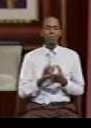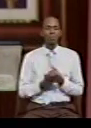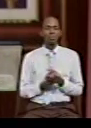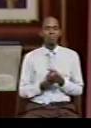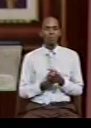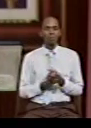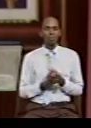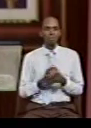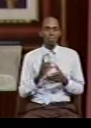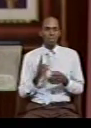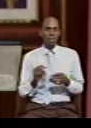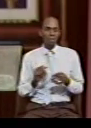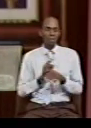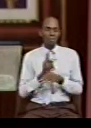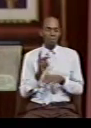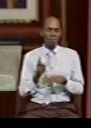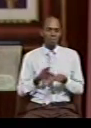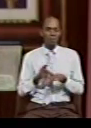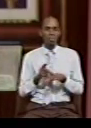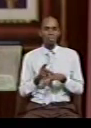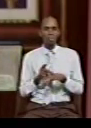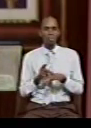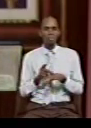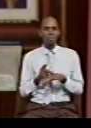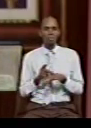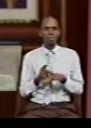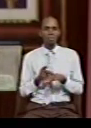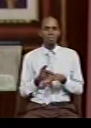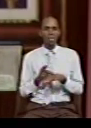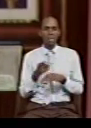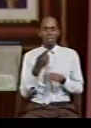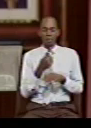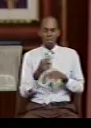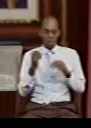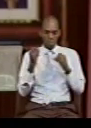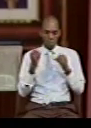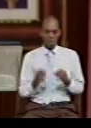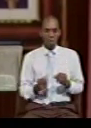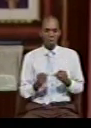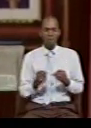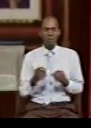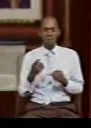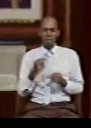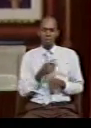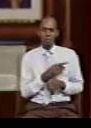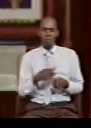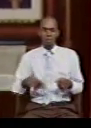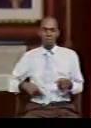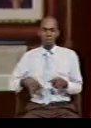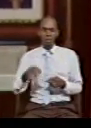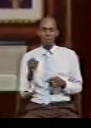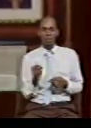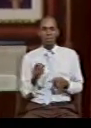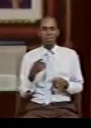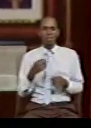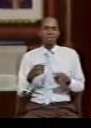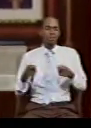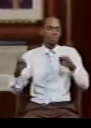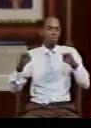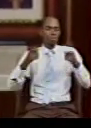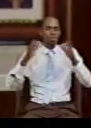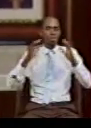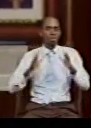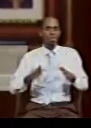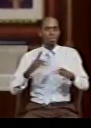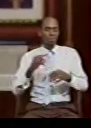The principles, principalities, the powers, the princes, the rulers,